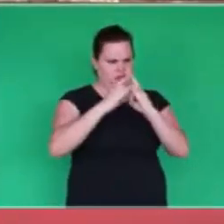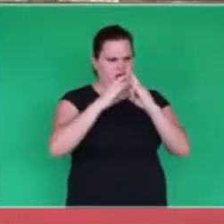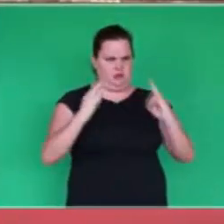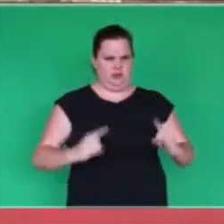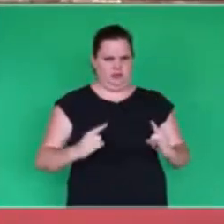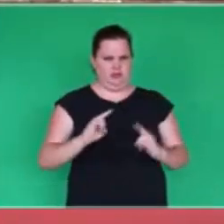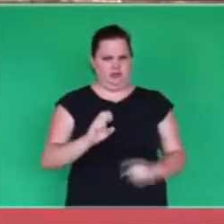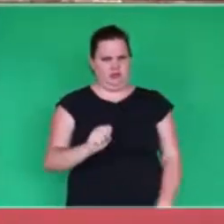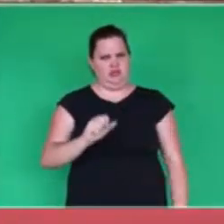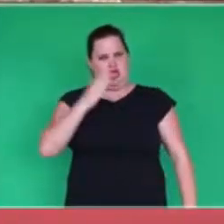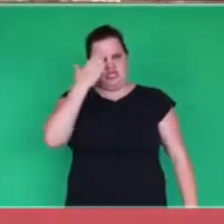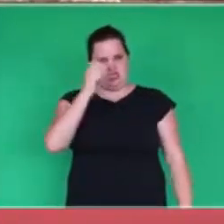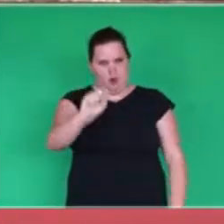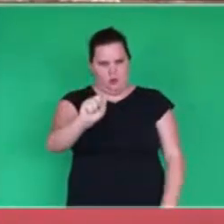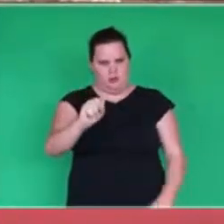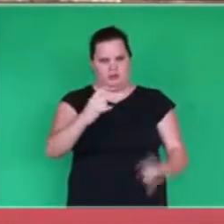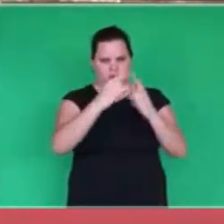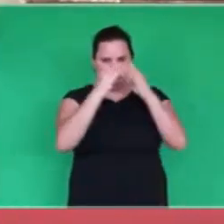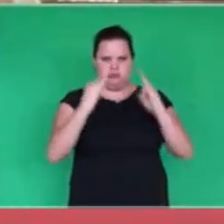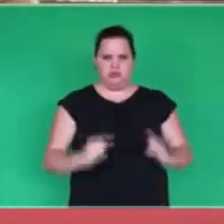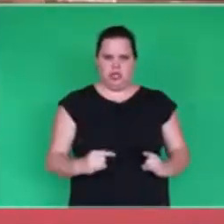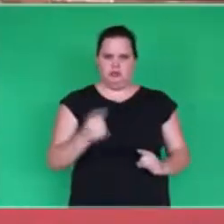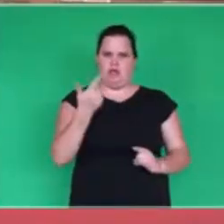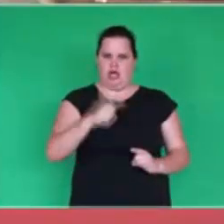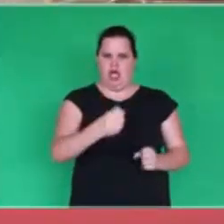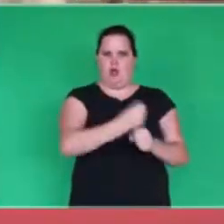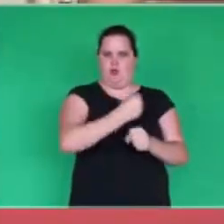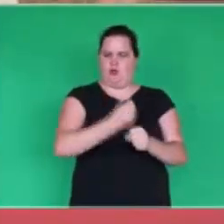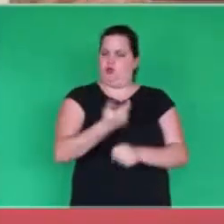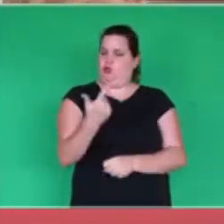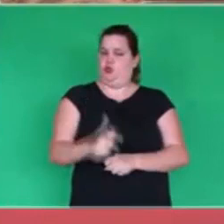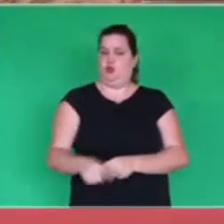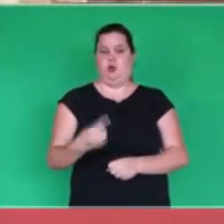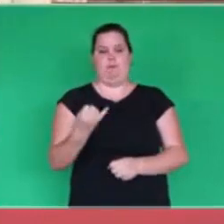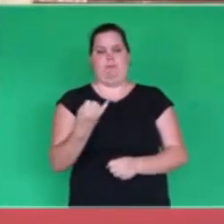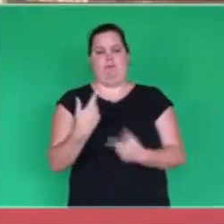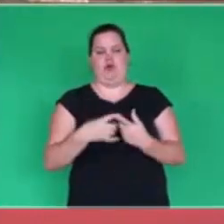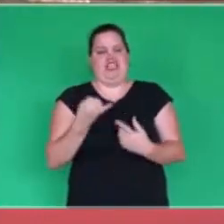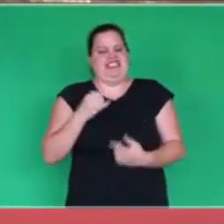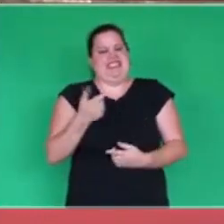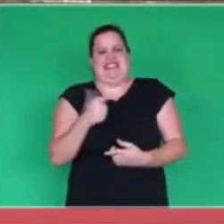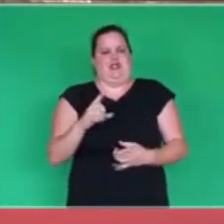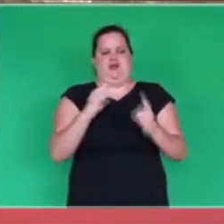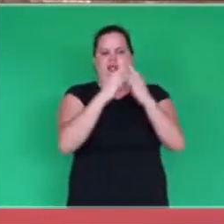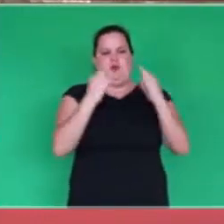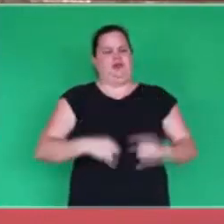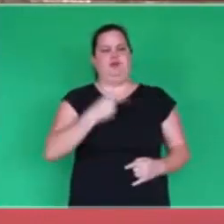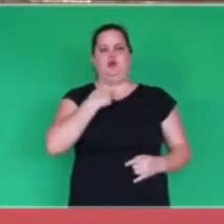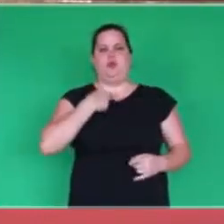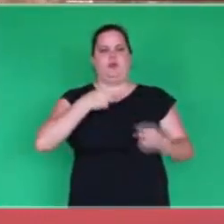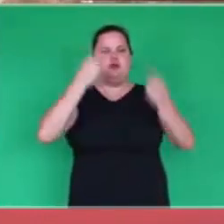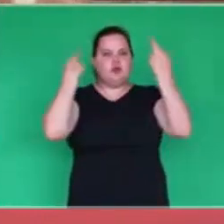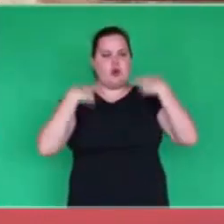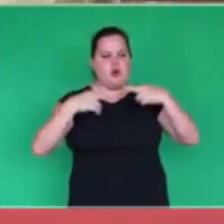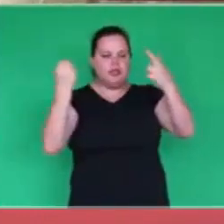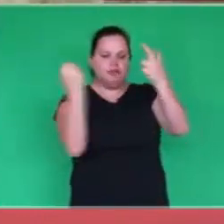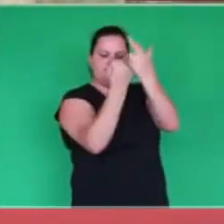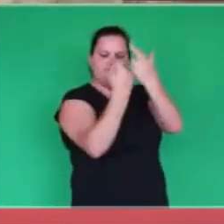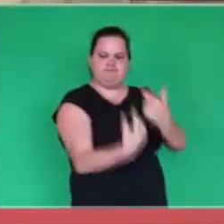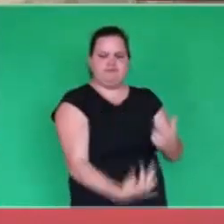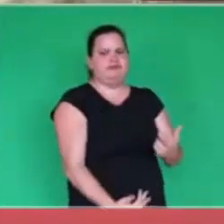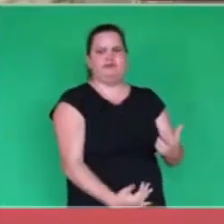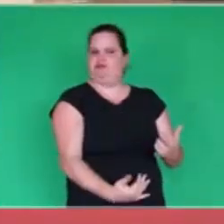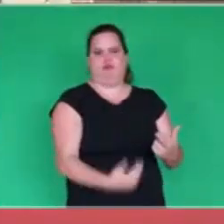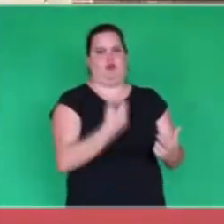come. Because the Messiah will not allow any other sacrifice if